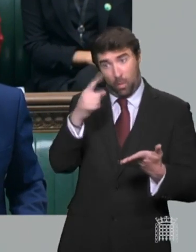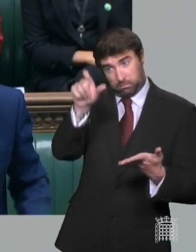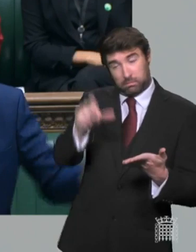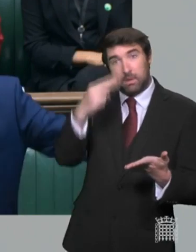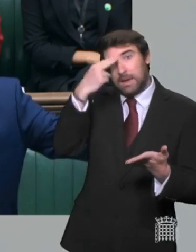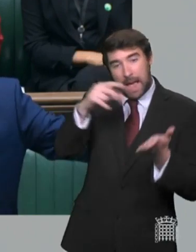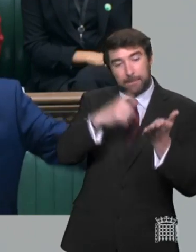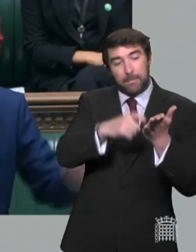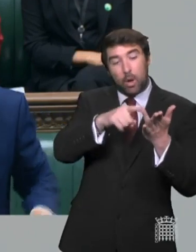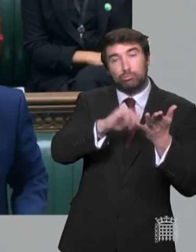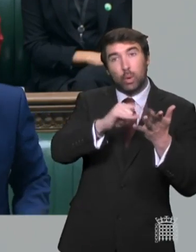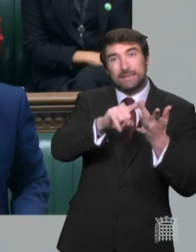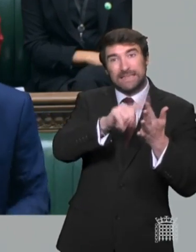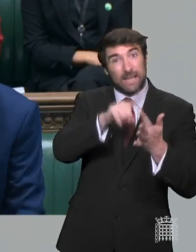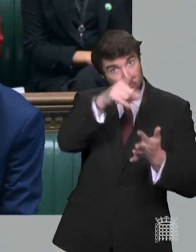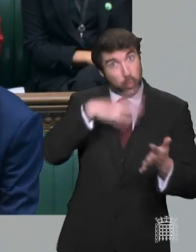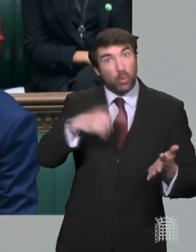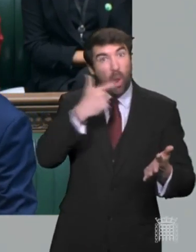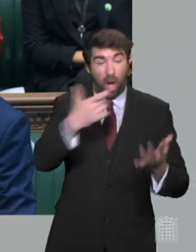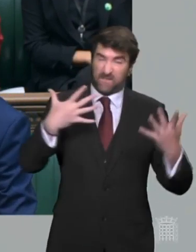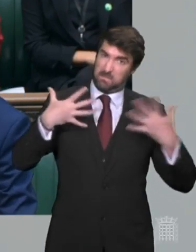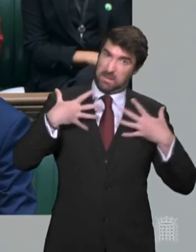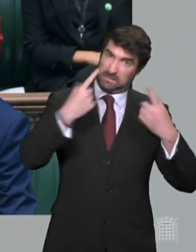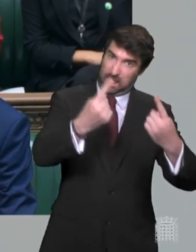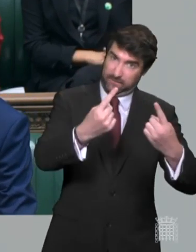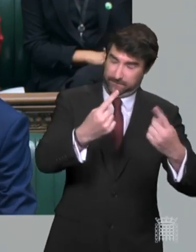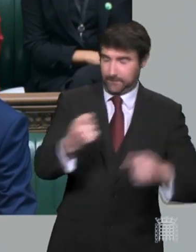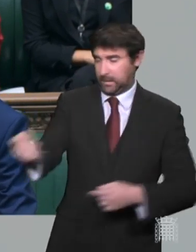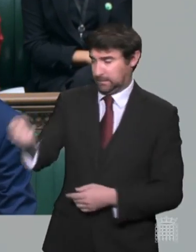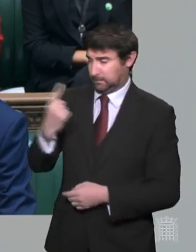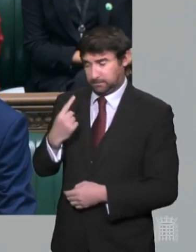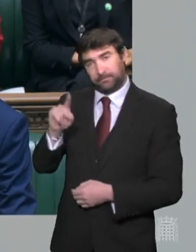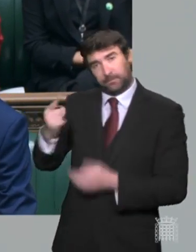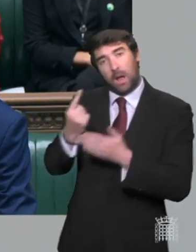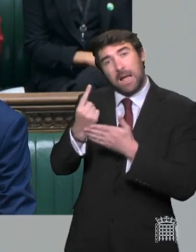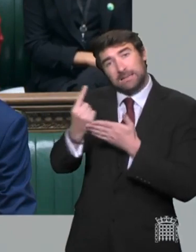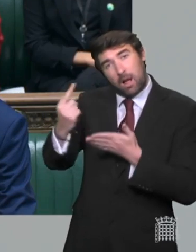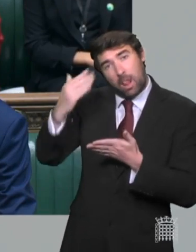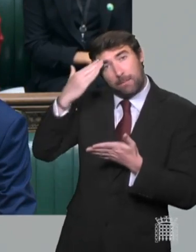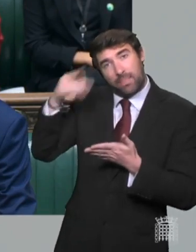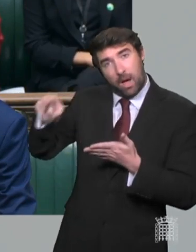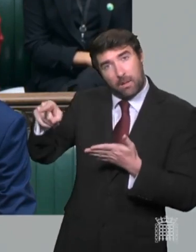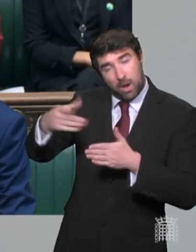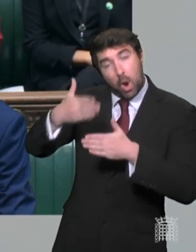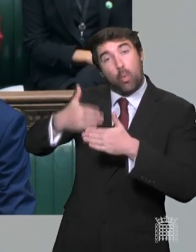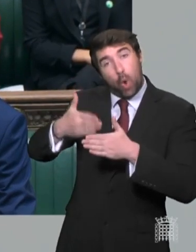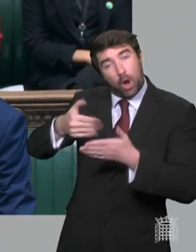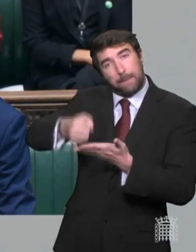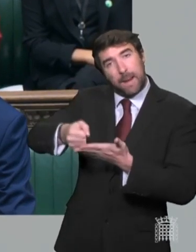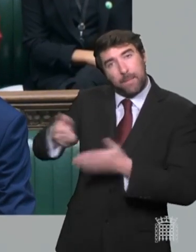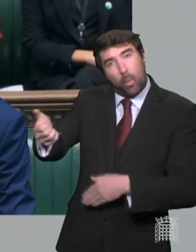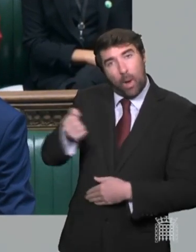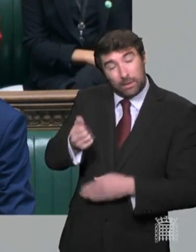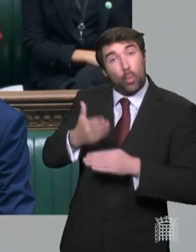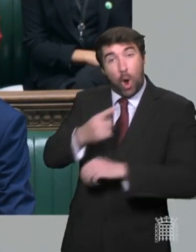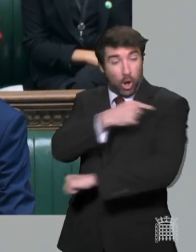this impacts on. Laugh away. A single mother working on the minimum wage in a nursing home. She got